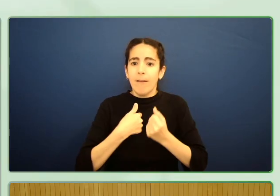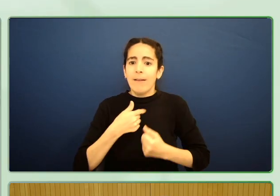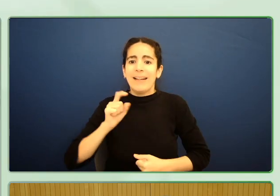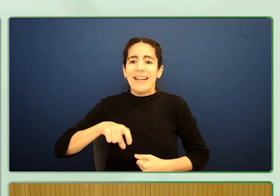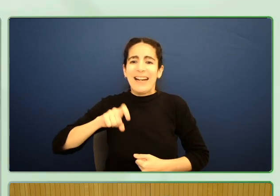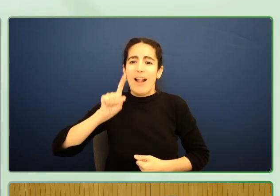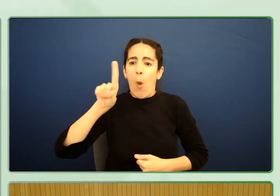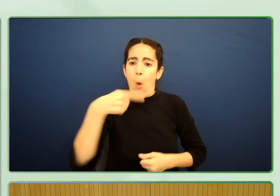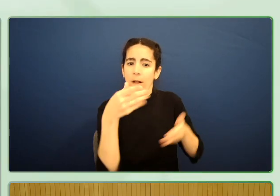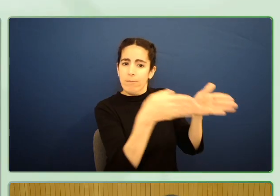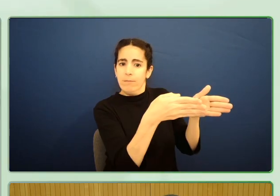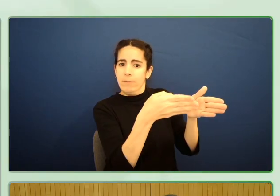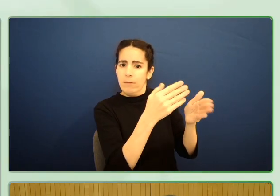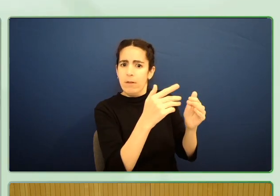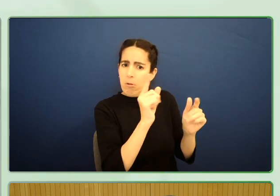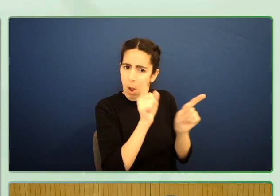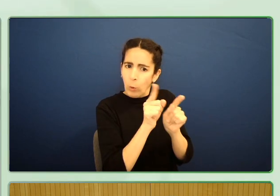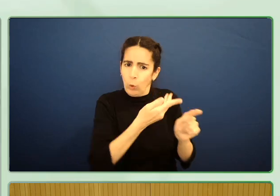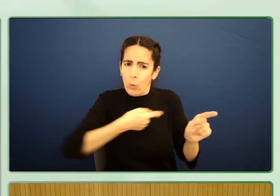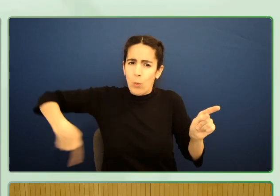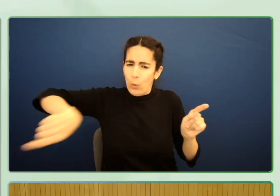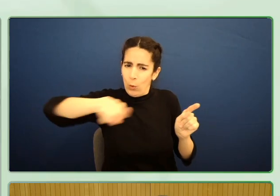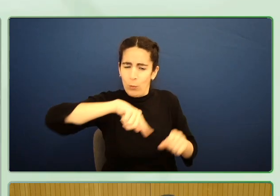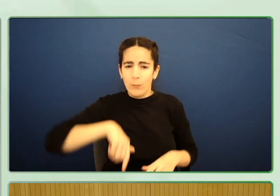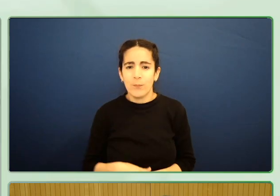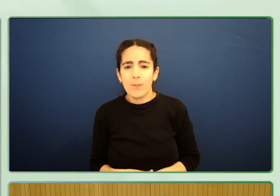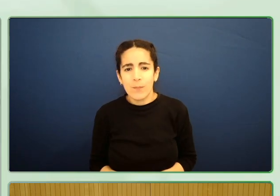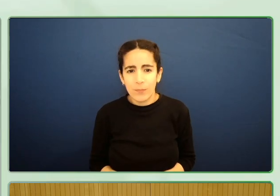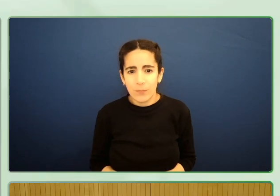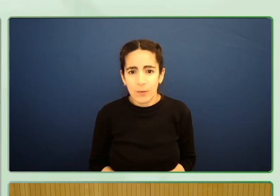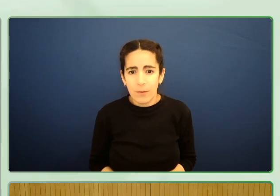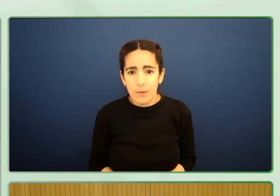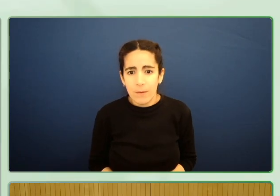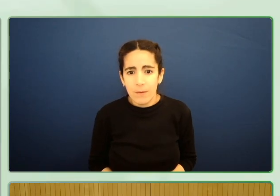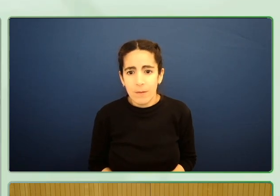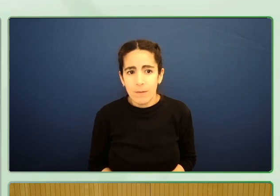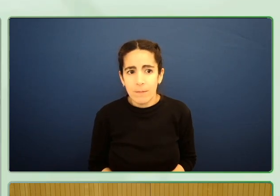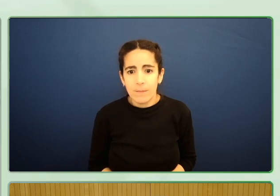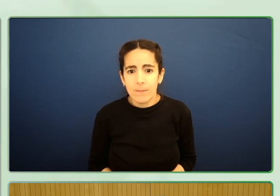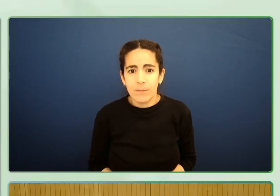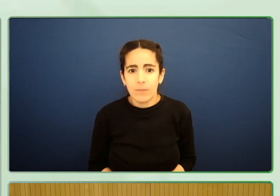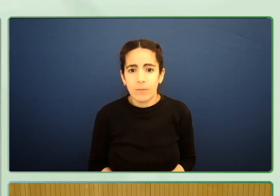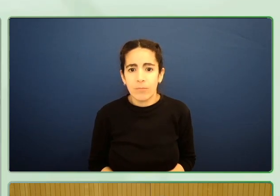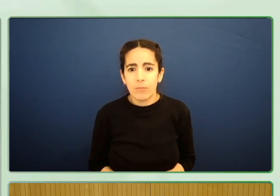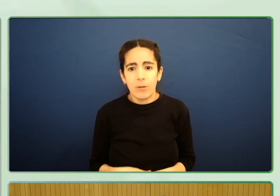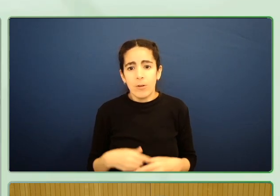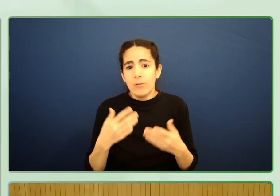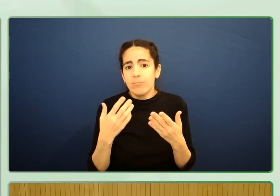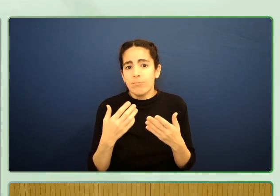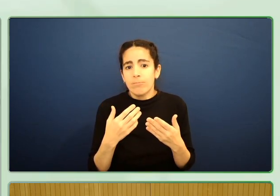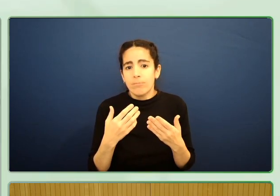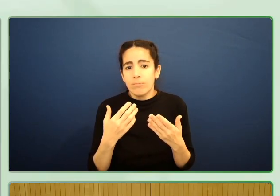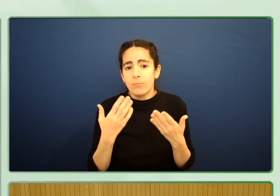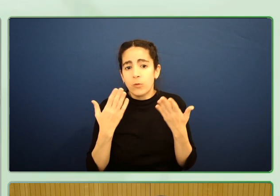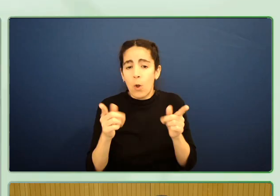that it's only different needs, not more or less. And we grew up, but we are still autistic, you